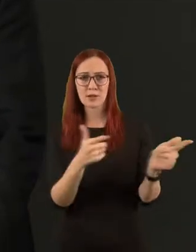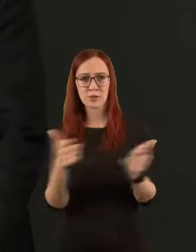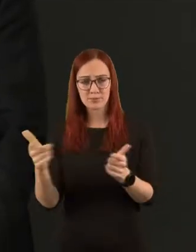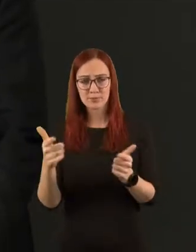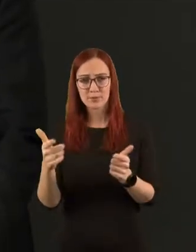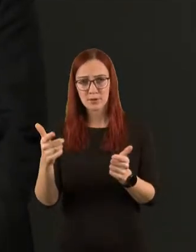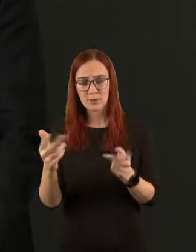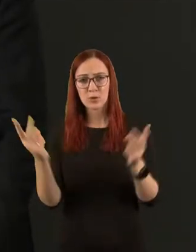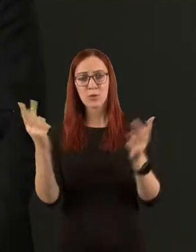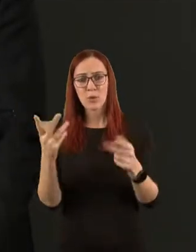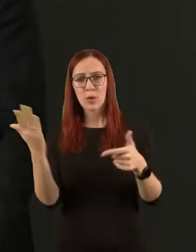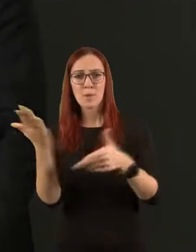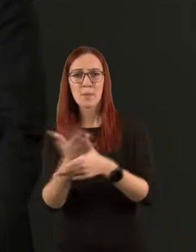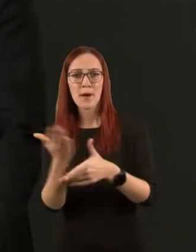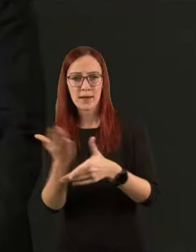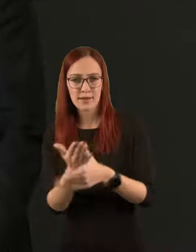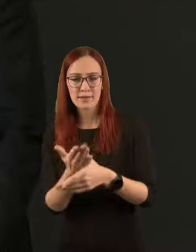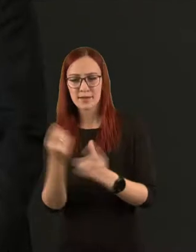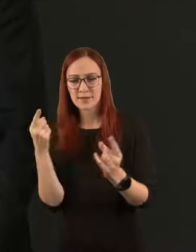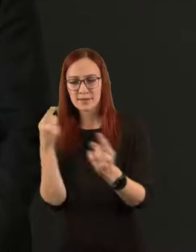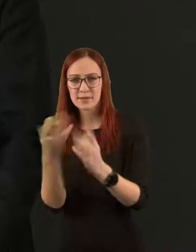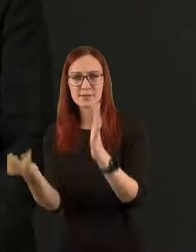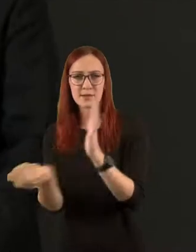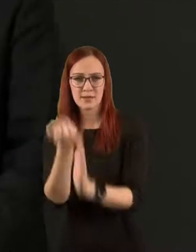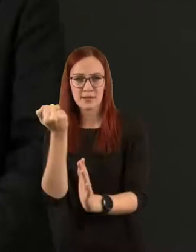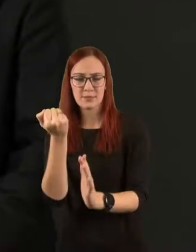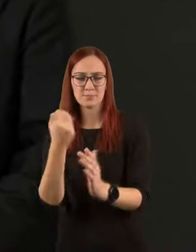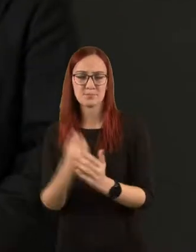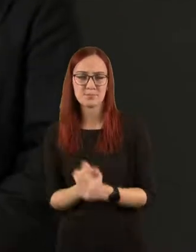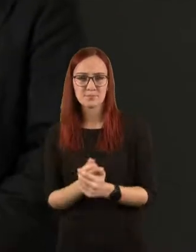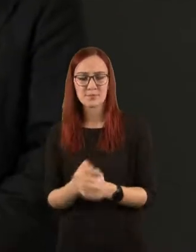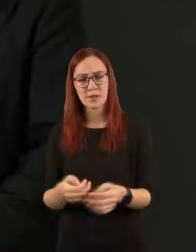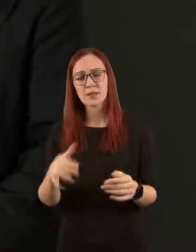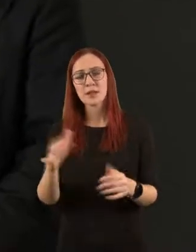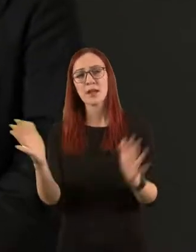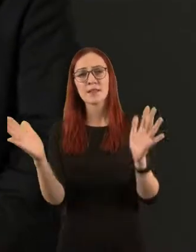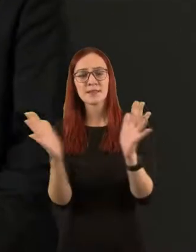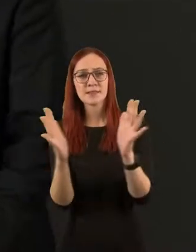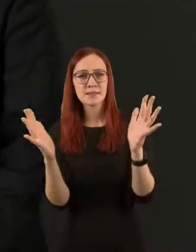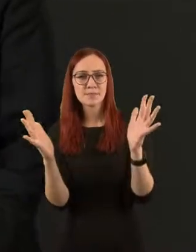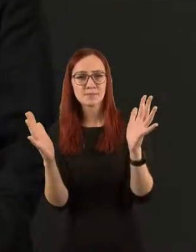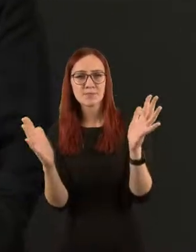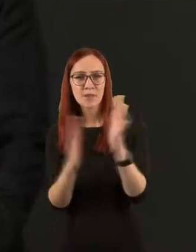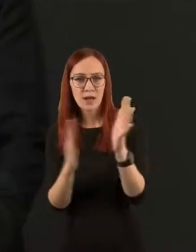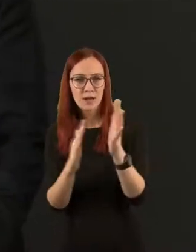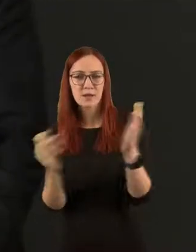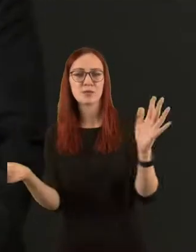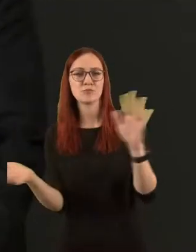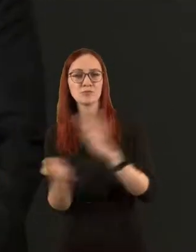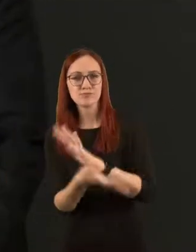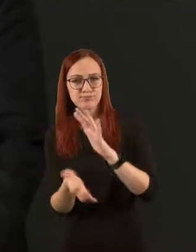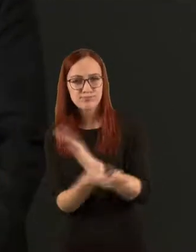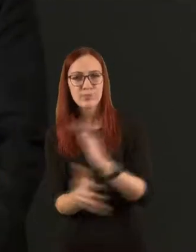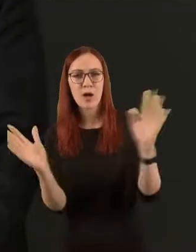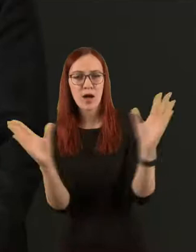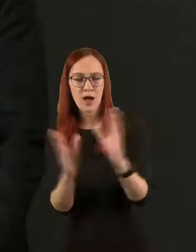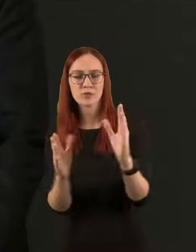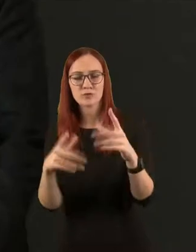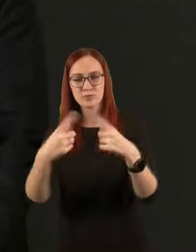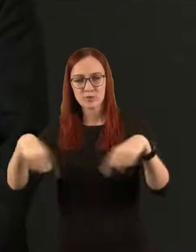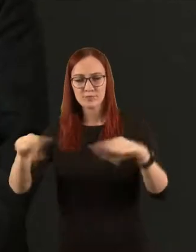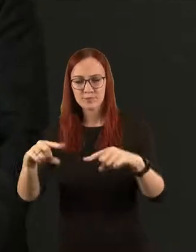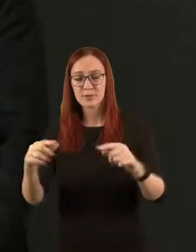action plans. We're also working to deliver an inclusive framework on explicit and implicit carbon